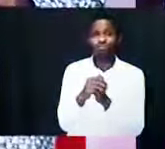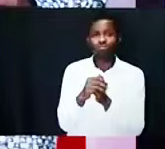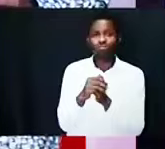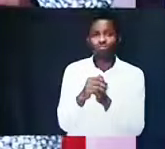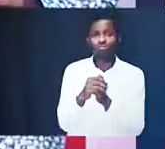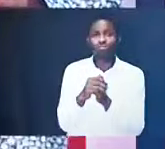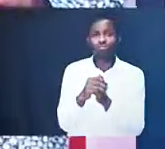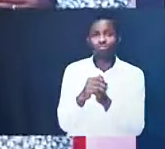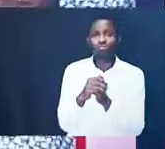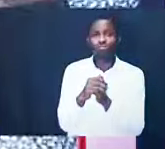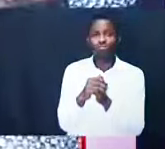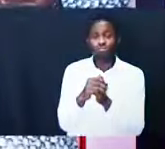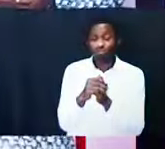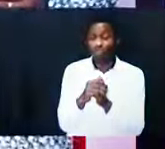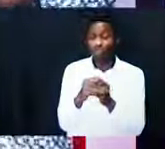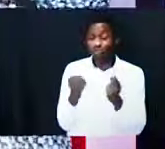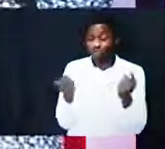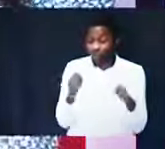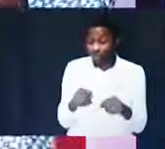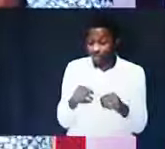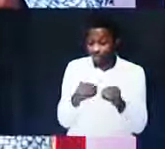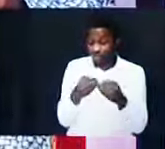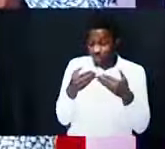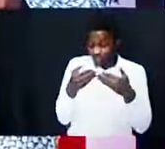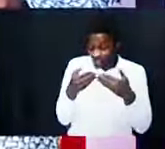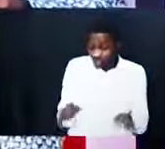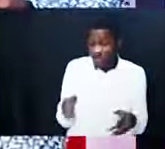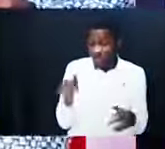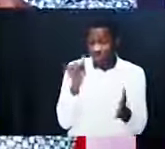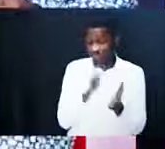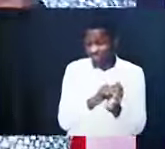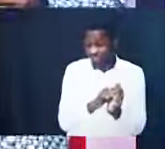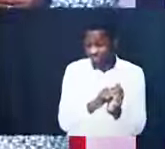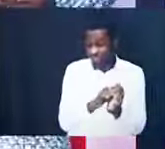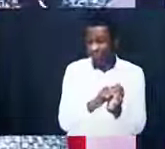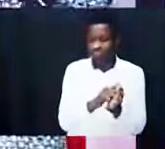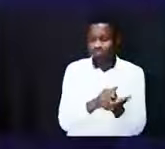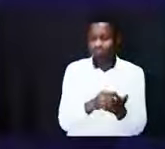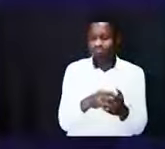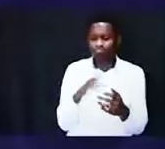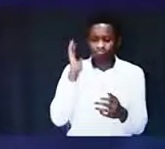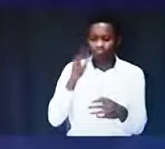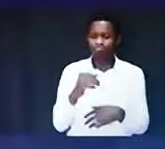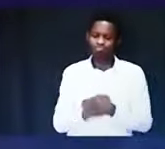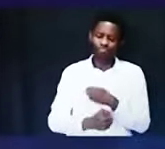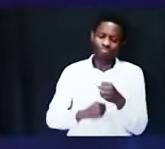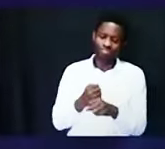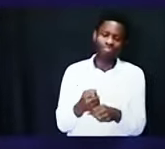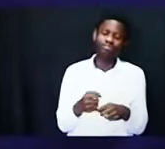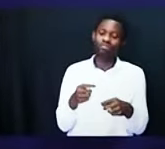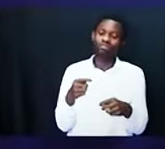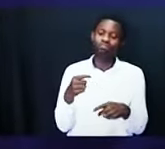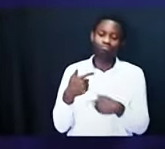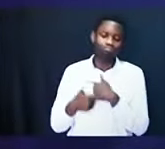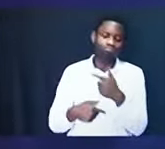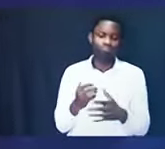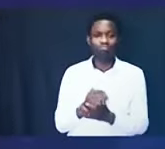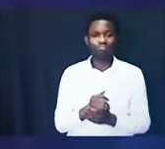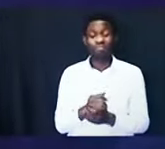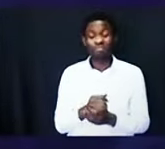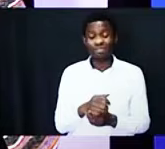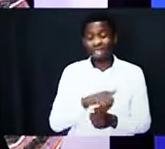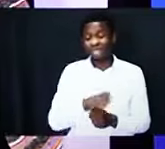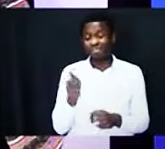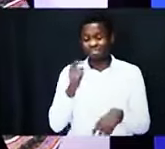you suffer the grace. So anytime that you think you have arrived, and that you are a good